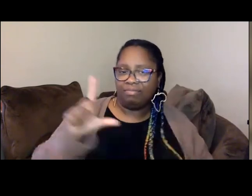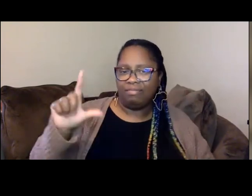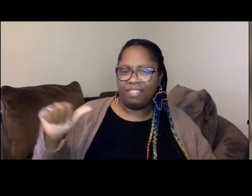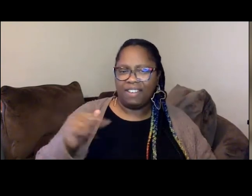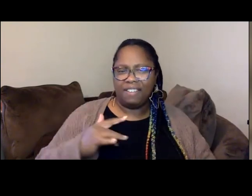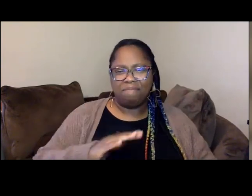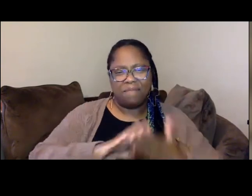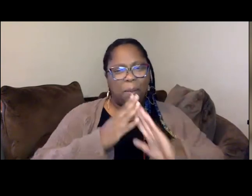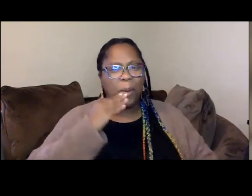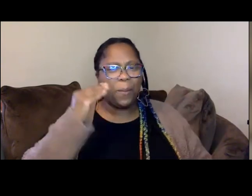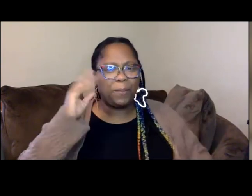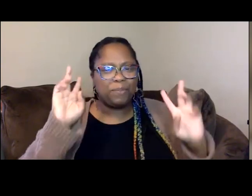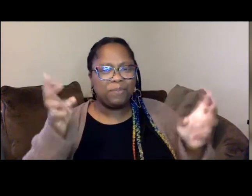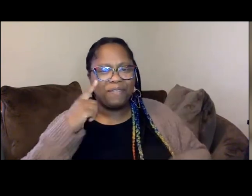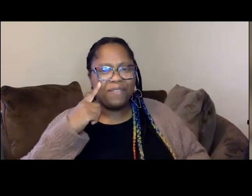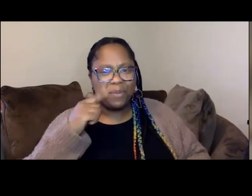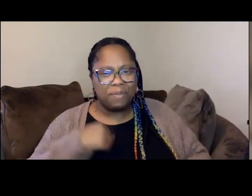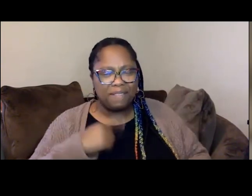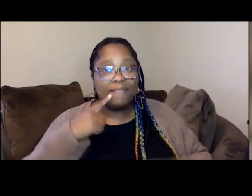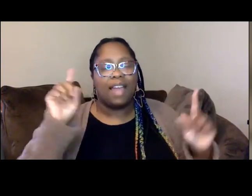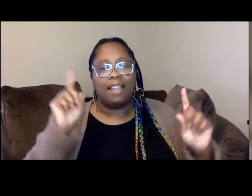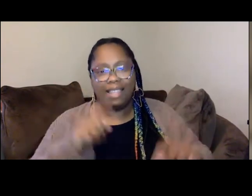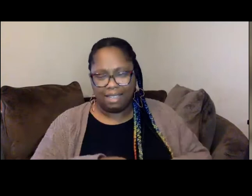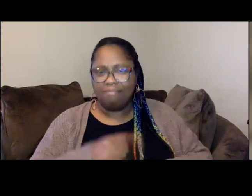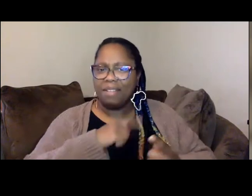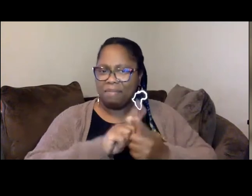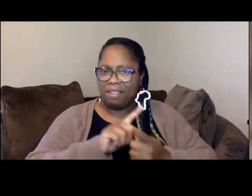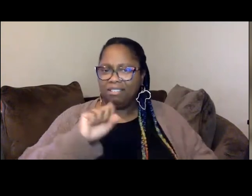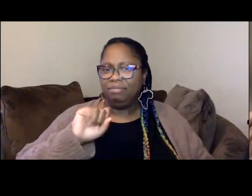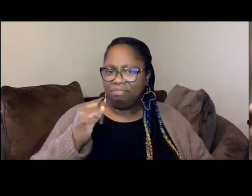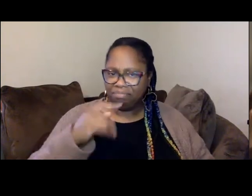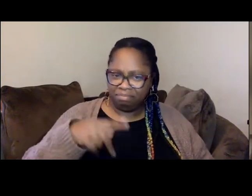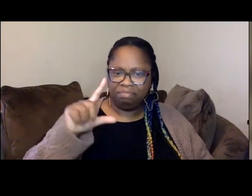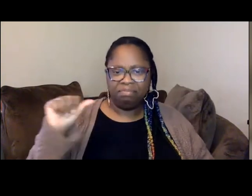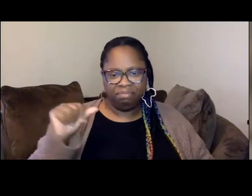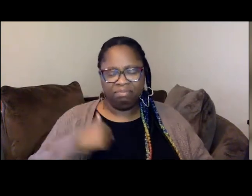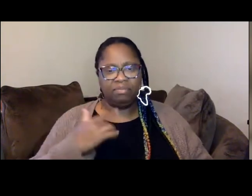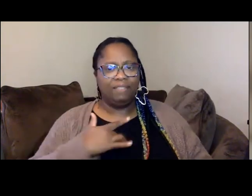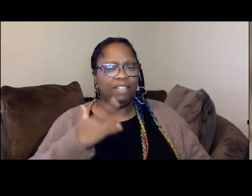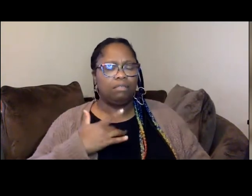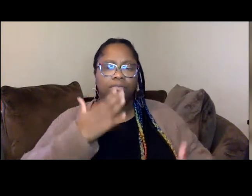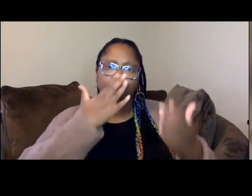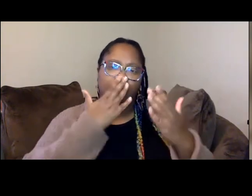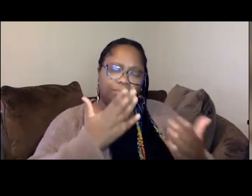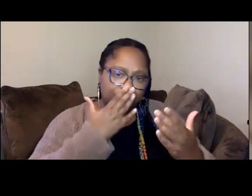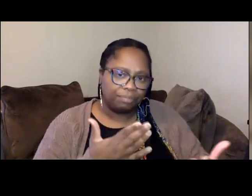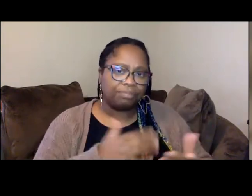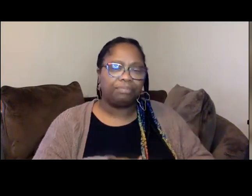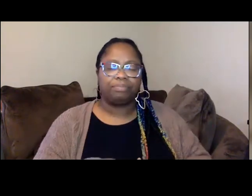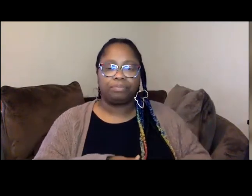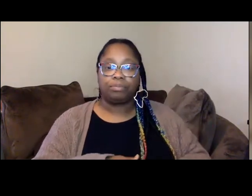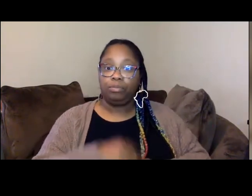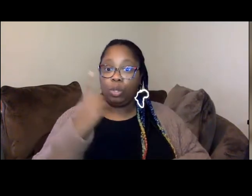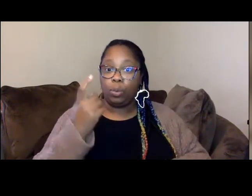home, finally, to me, when I met the folks at SJPLA. And so I feel incredibly grateful. And then one thing I want to